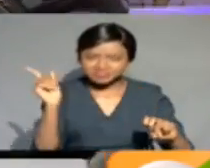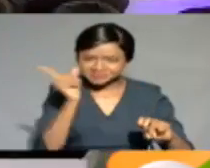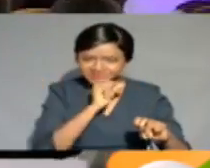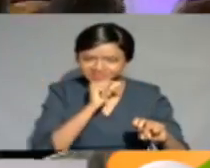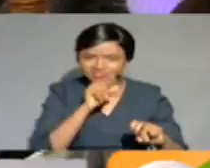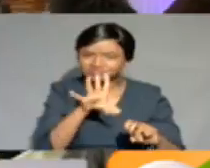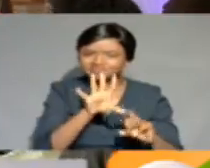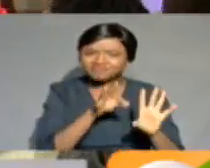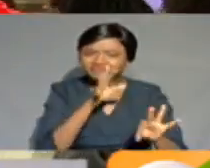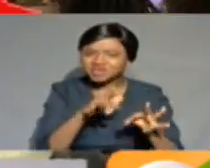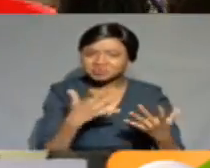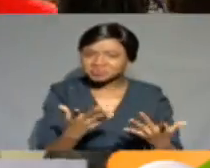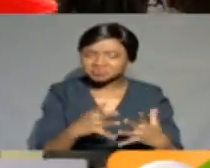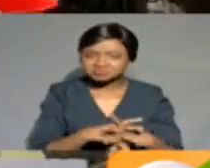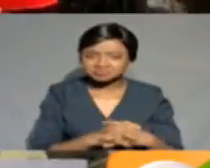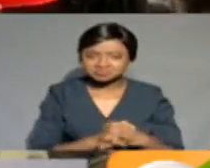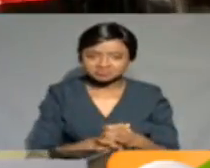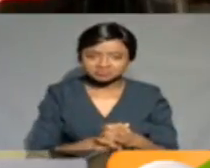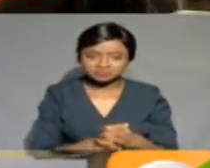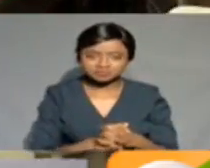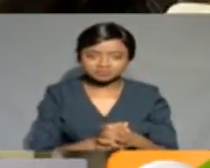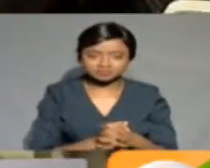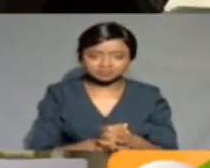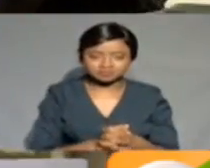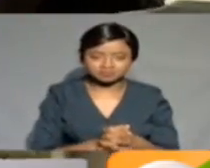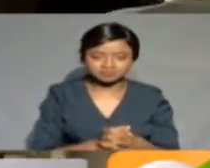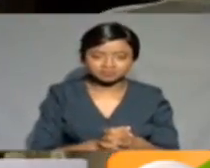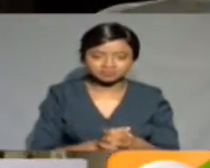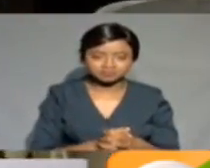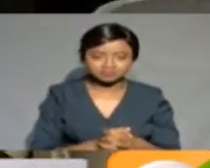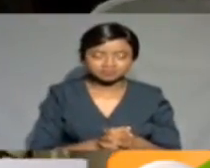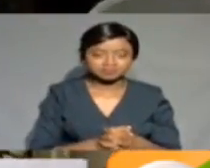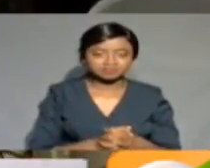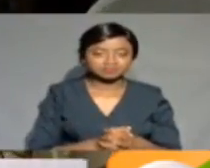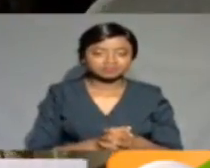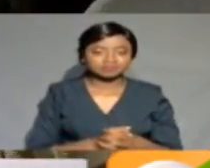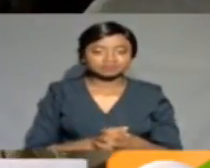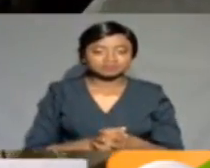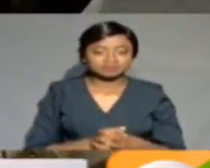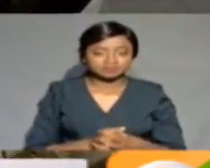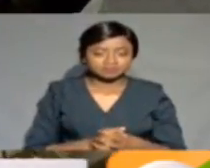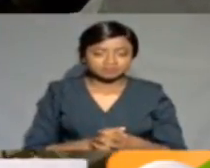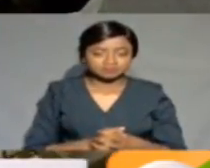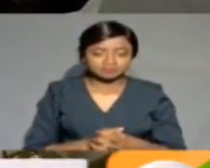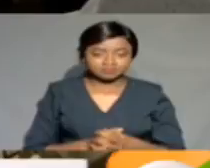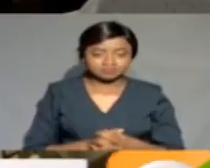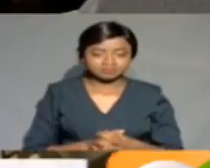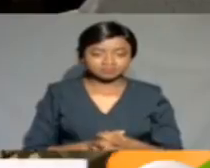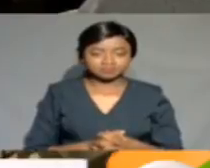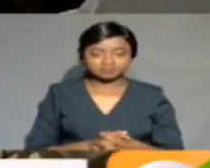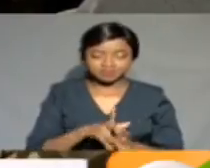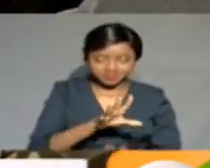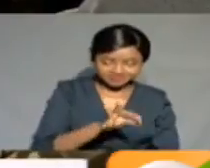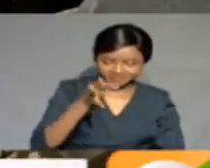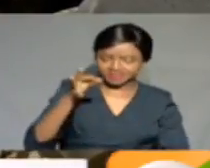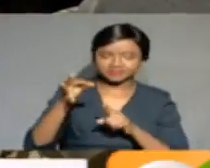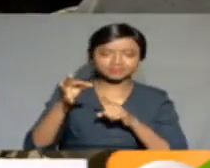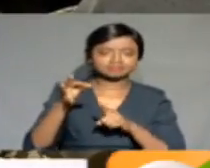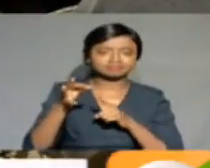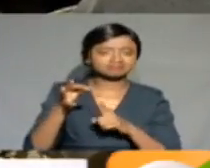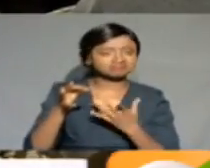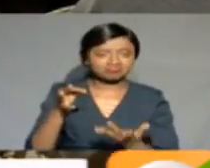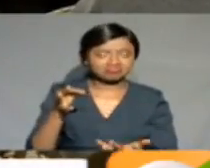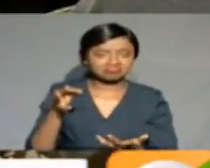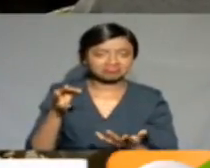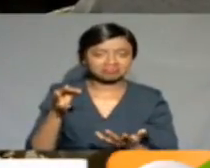for you during your research time? Well, the most interesting finding was